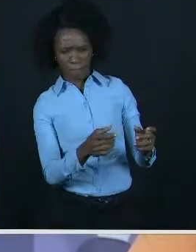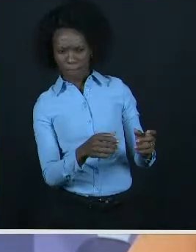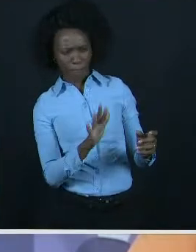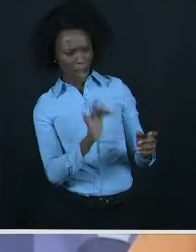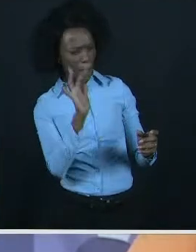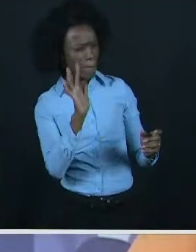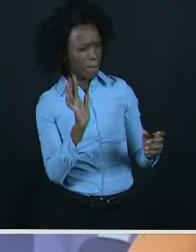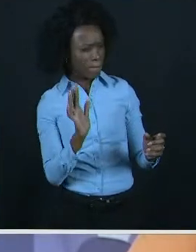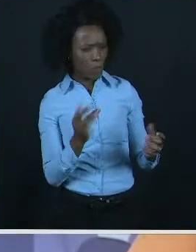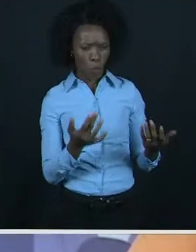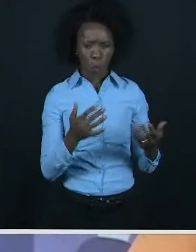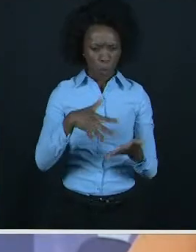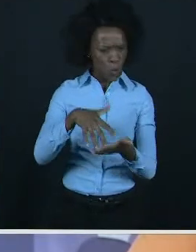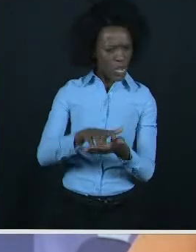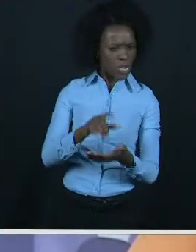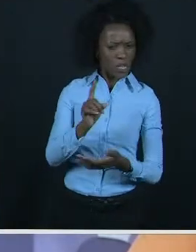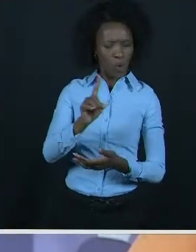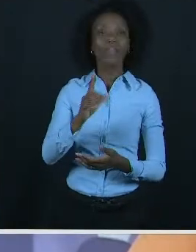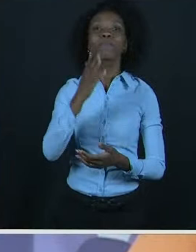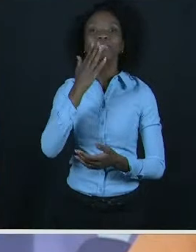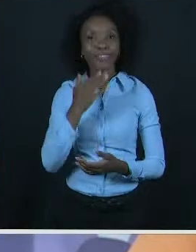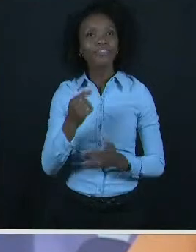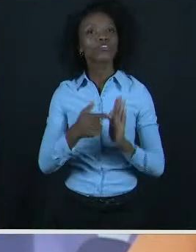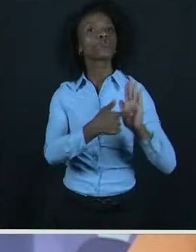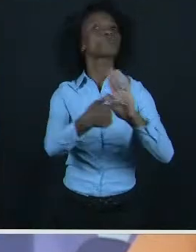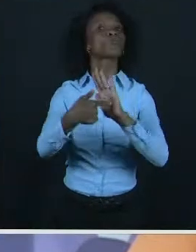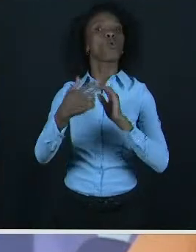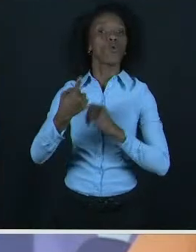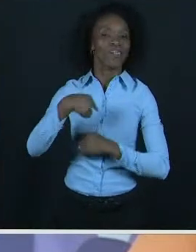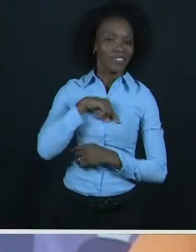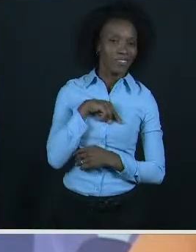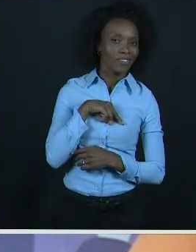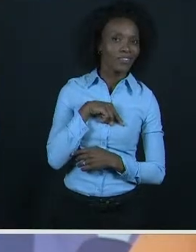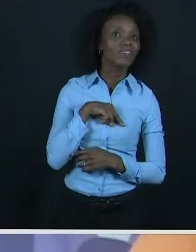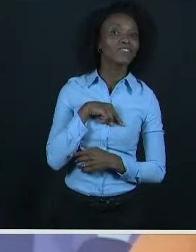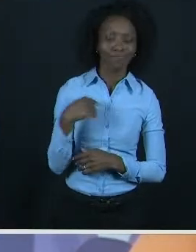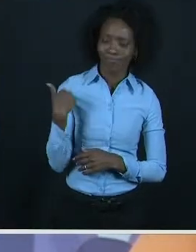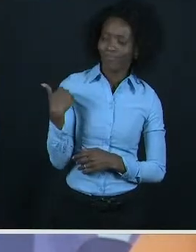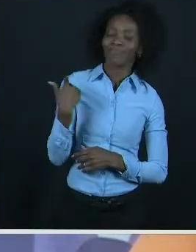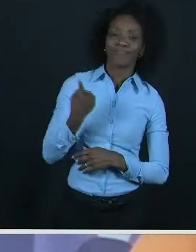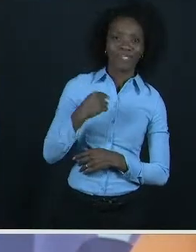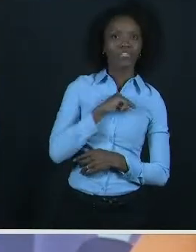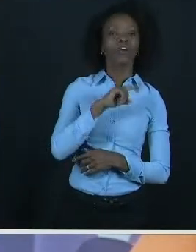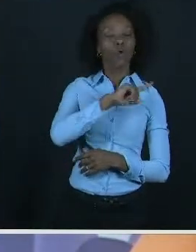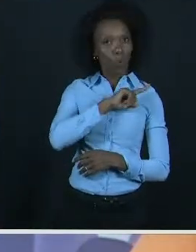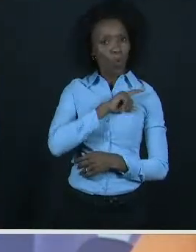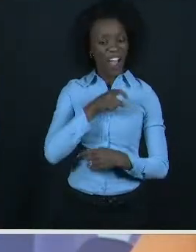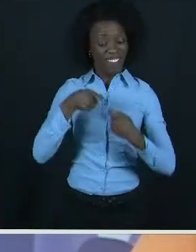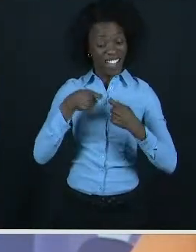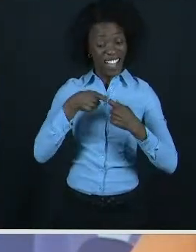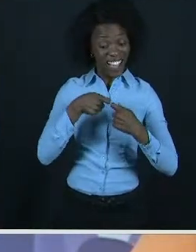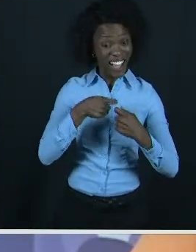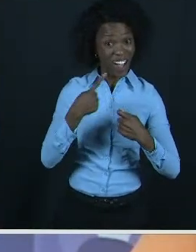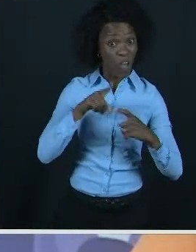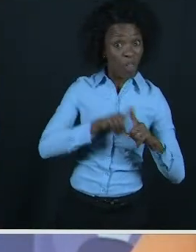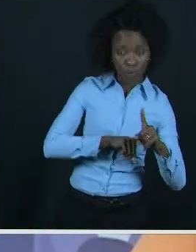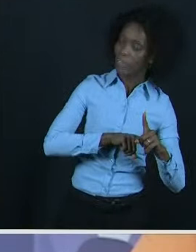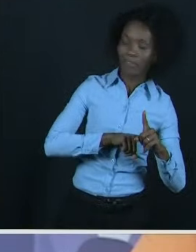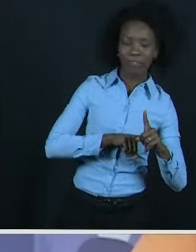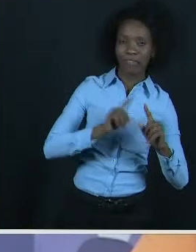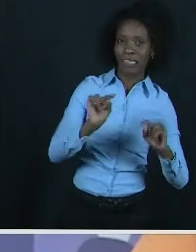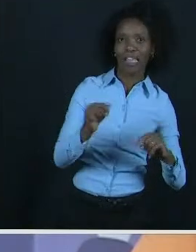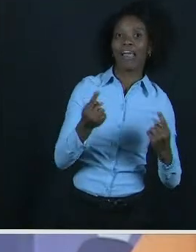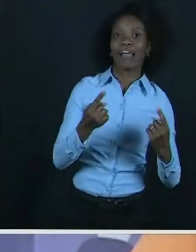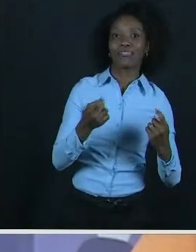would like you to point that out, because this is a fight that we should not lose. We are not